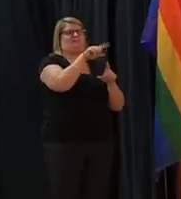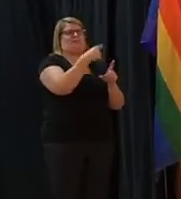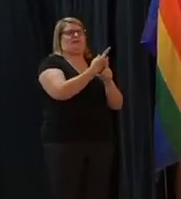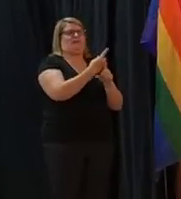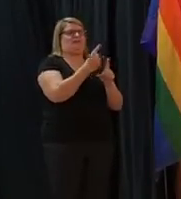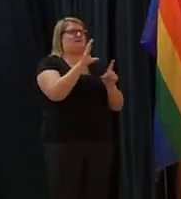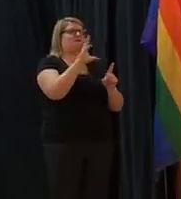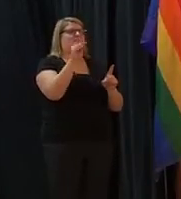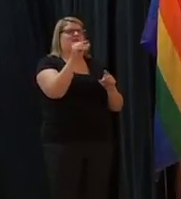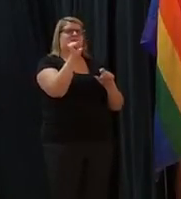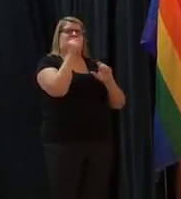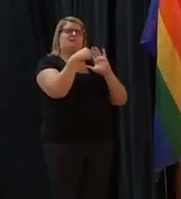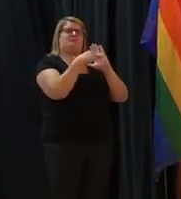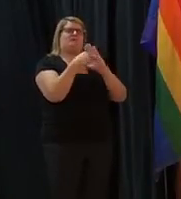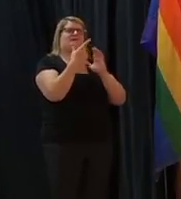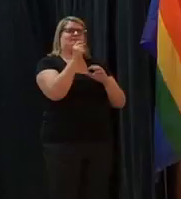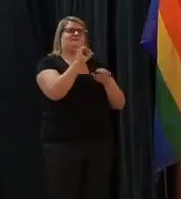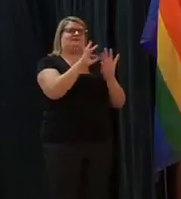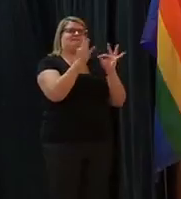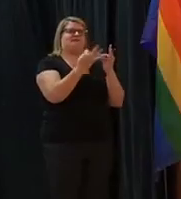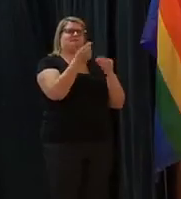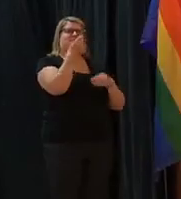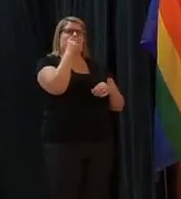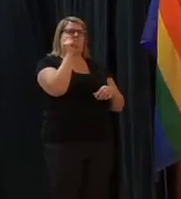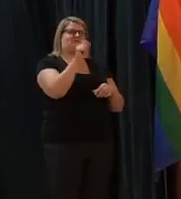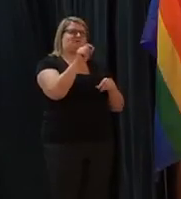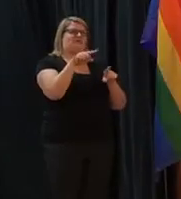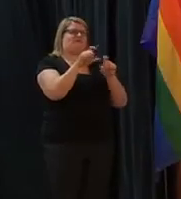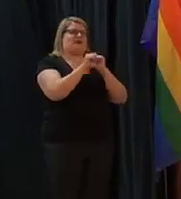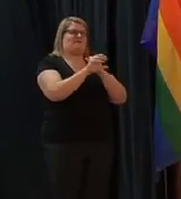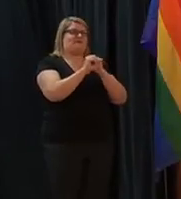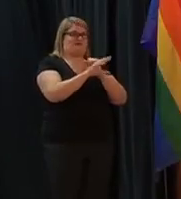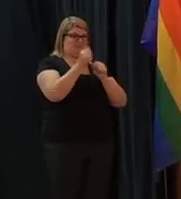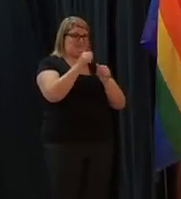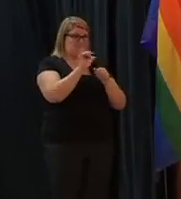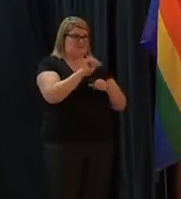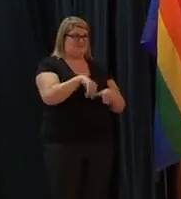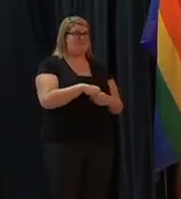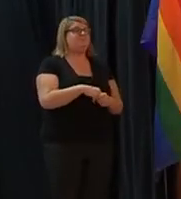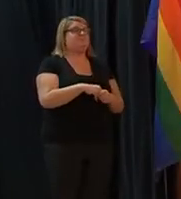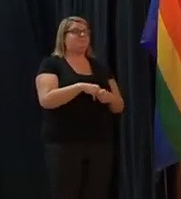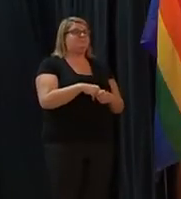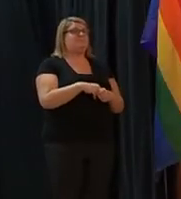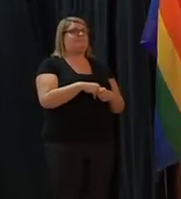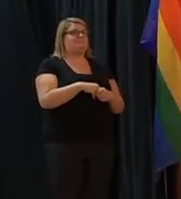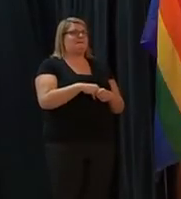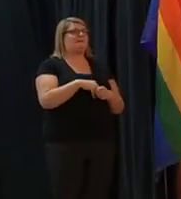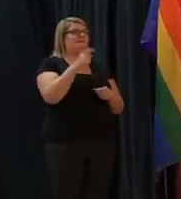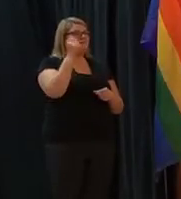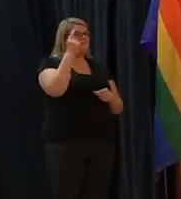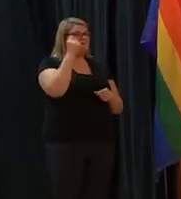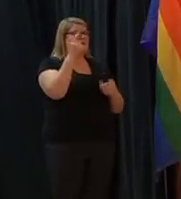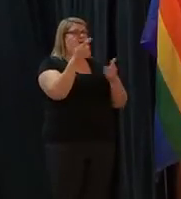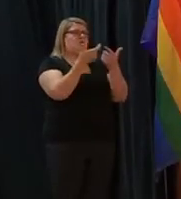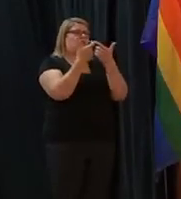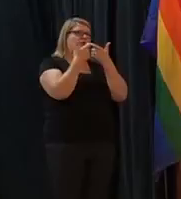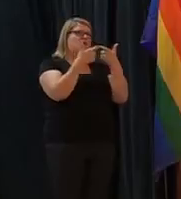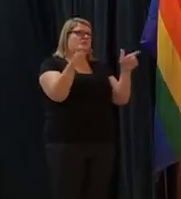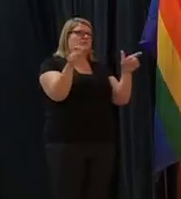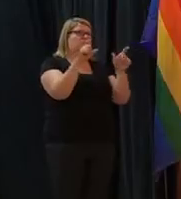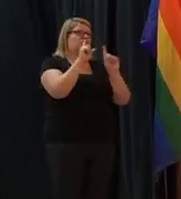would not represent gay families in their advertisement. And there was a huge